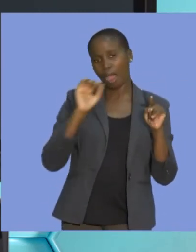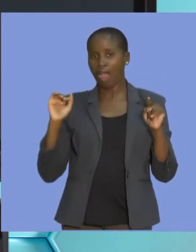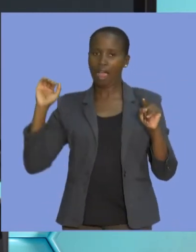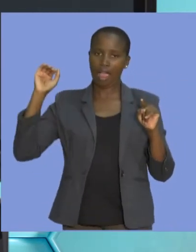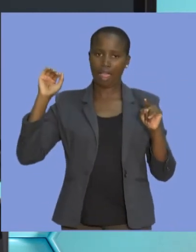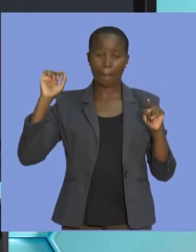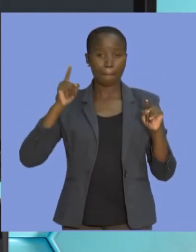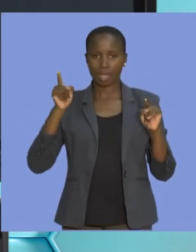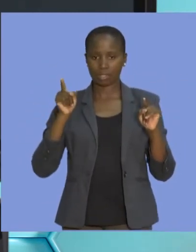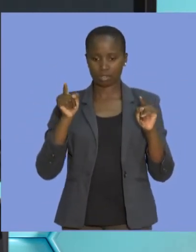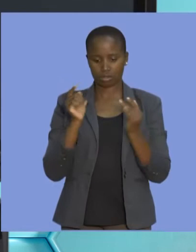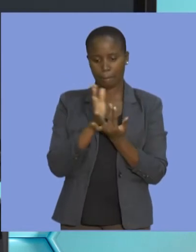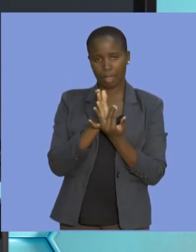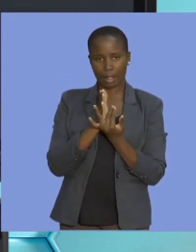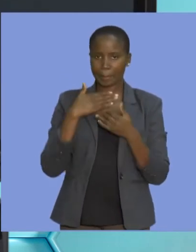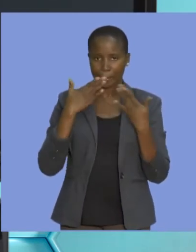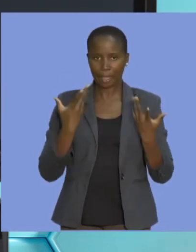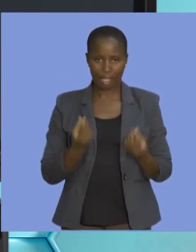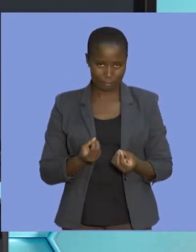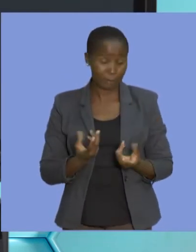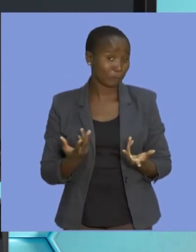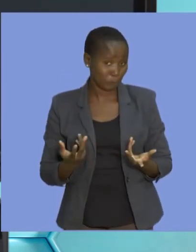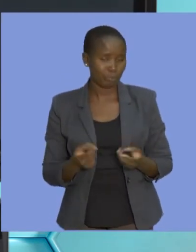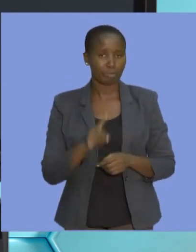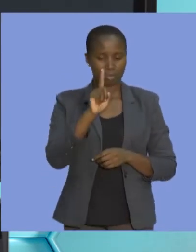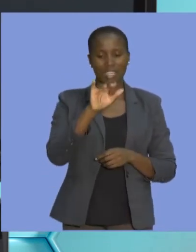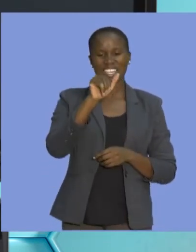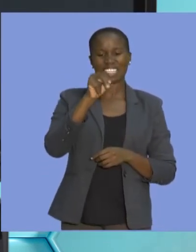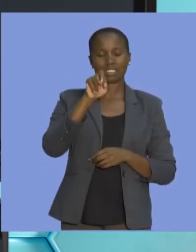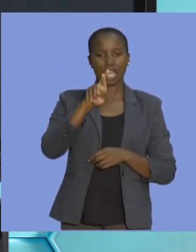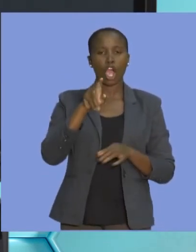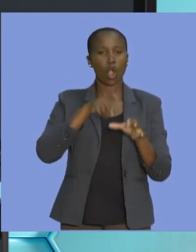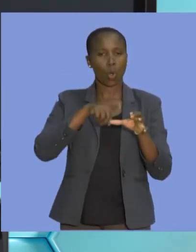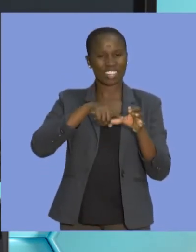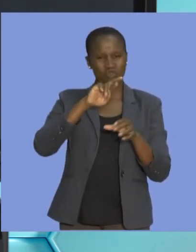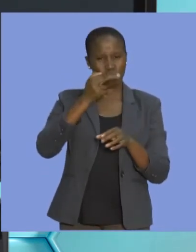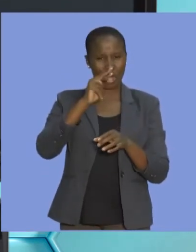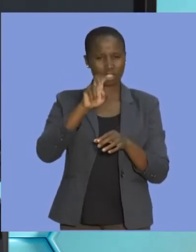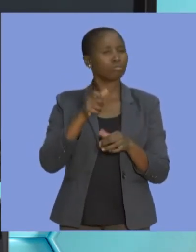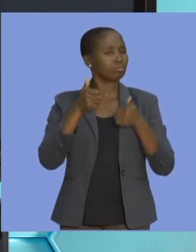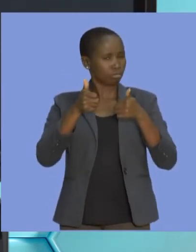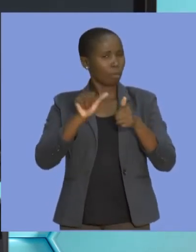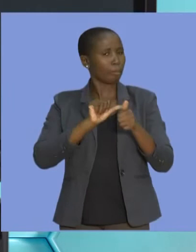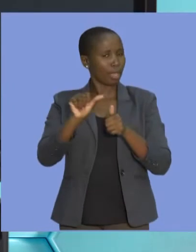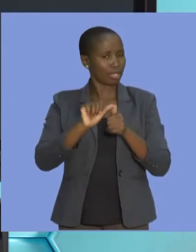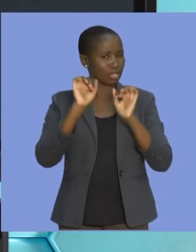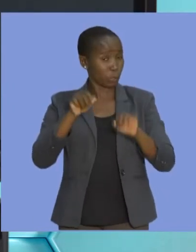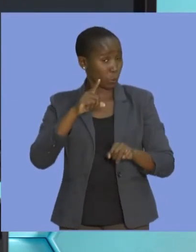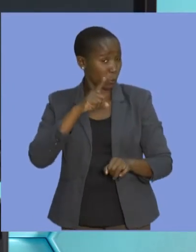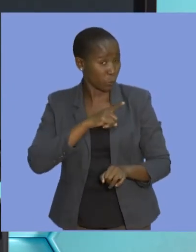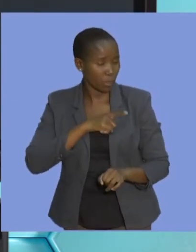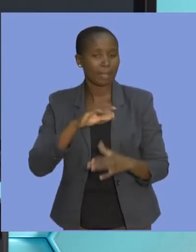middle. But the interquartile range is actually better than the range because the